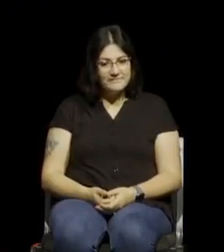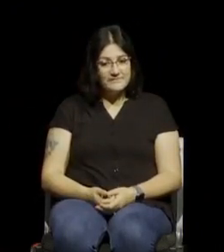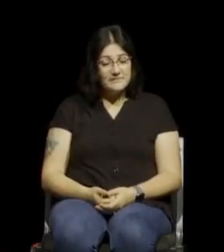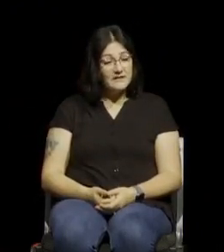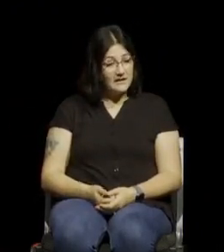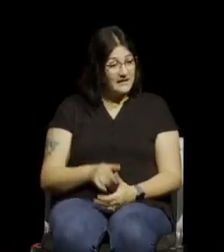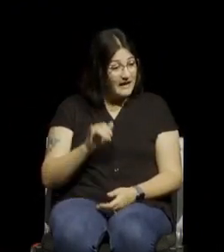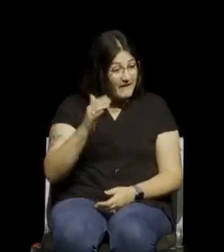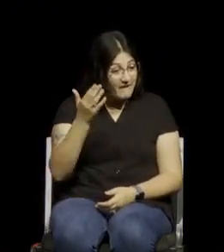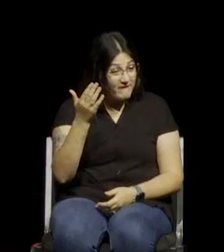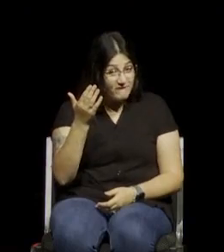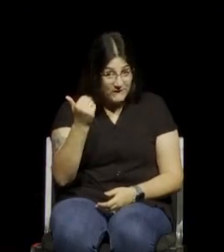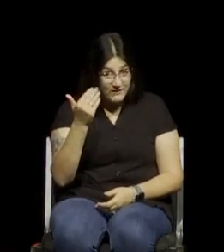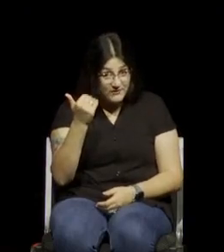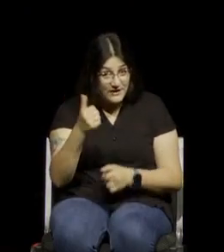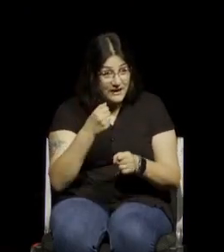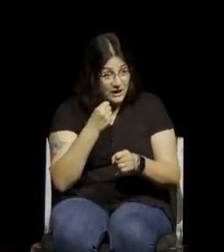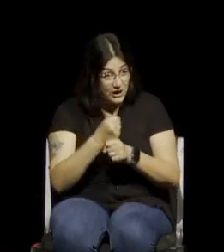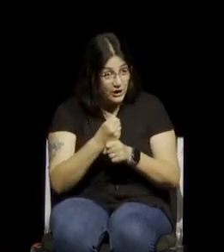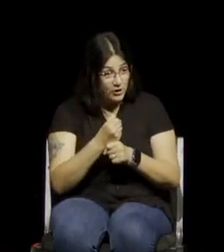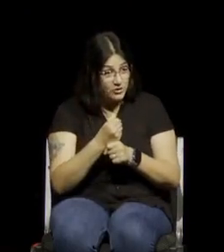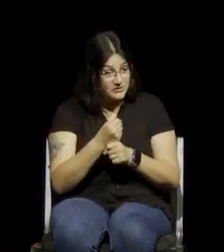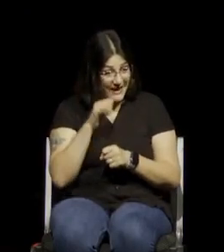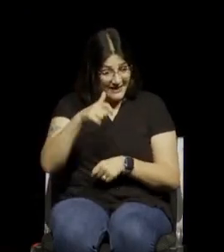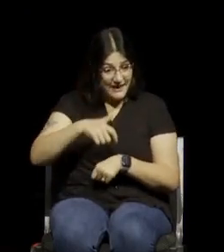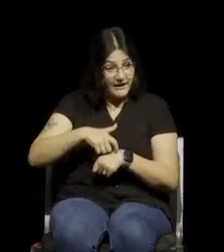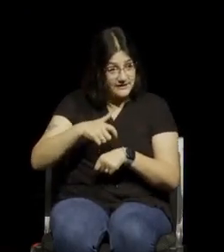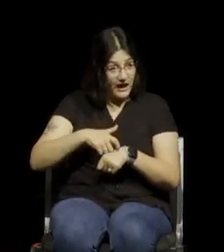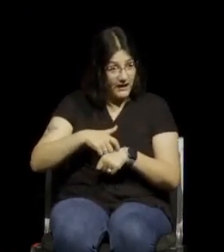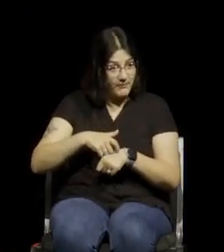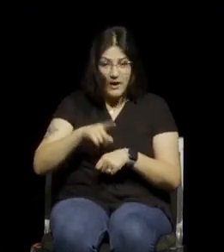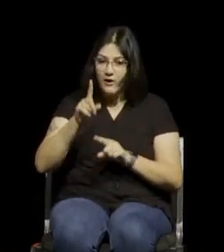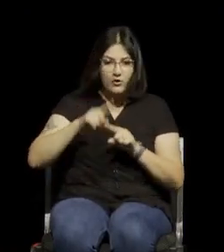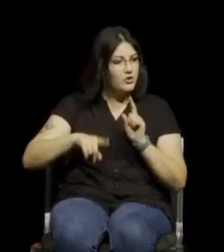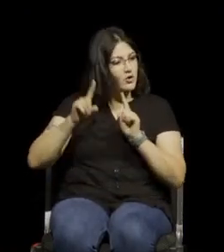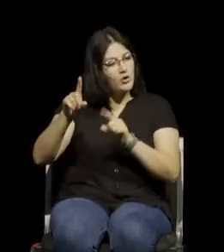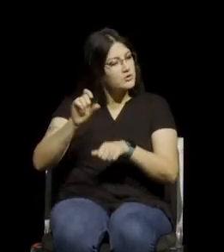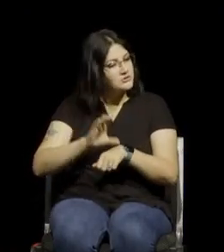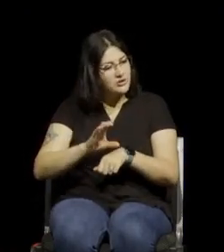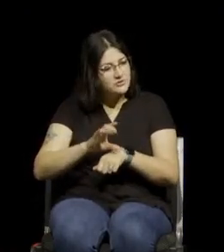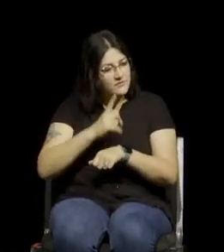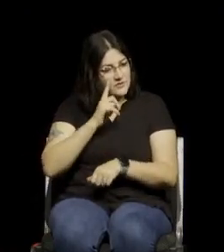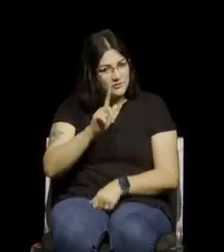It's 15 years in a prison camp. Couldn't go to church.